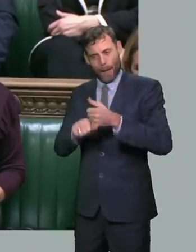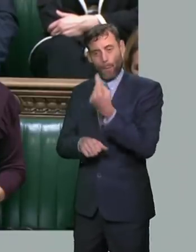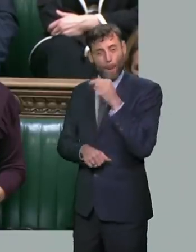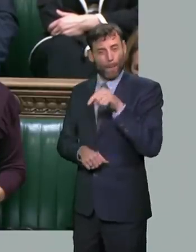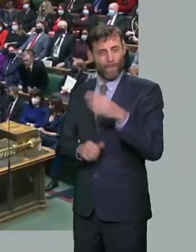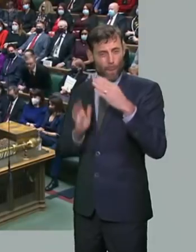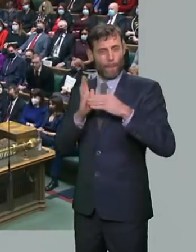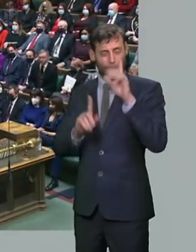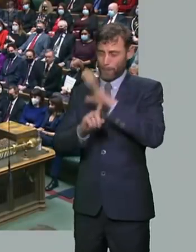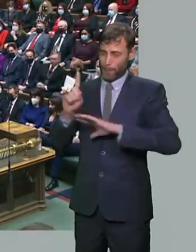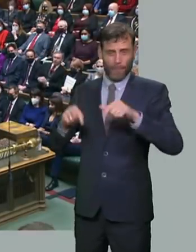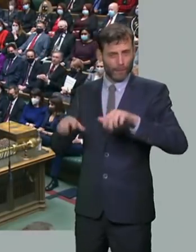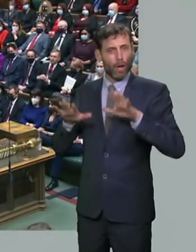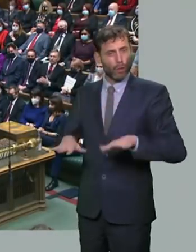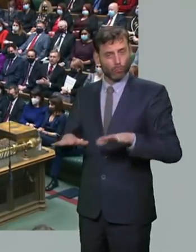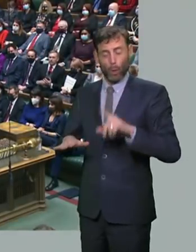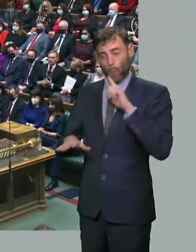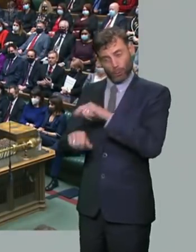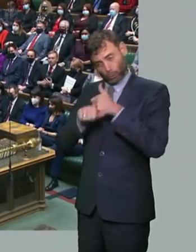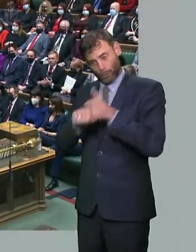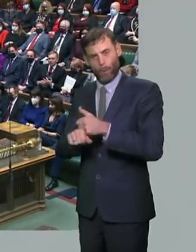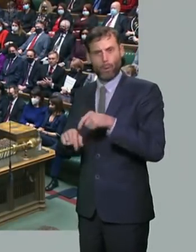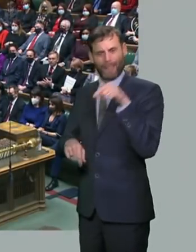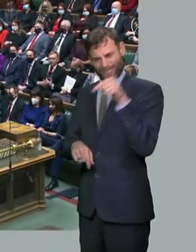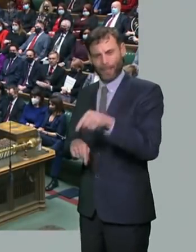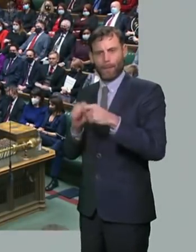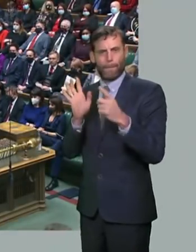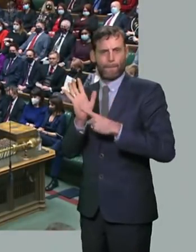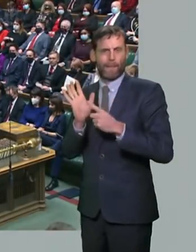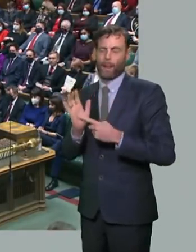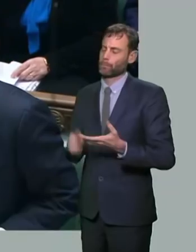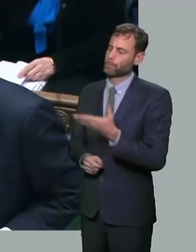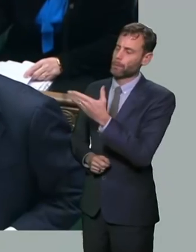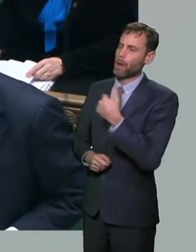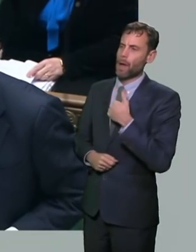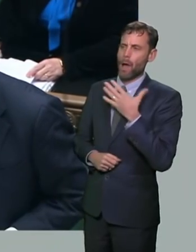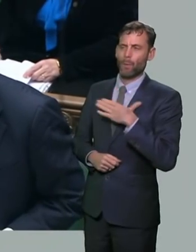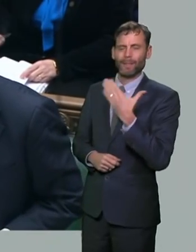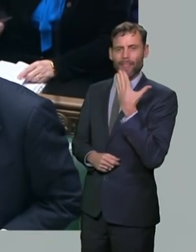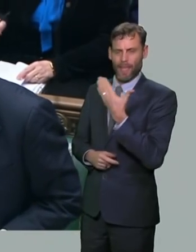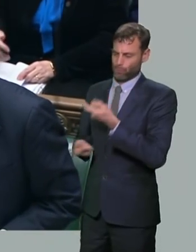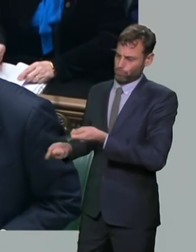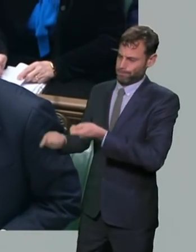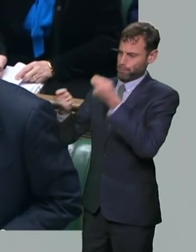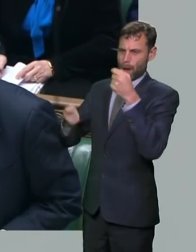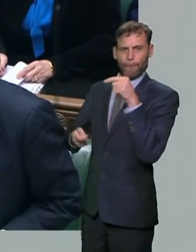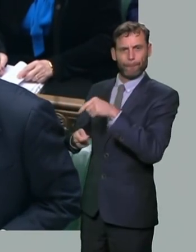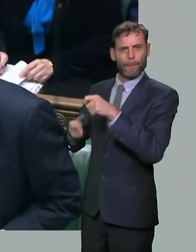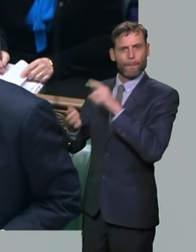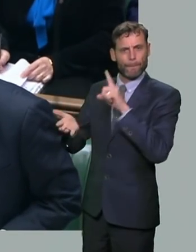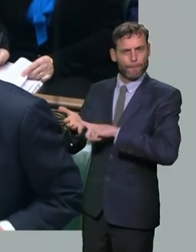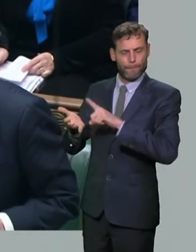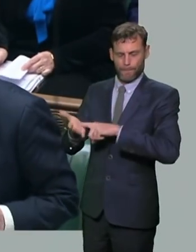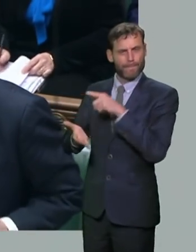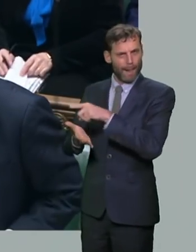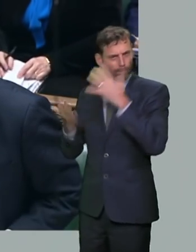give us that? Yeah. Prime Minister. I want to thank the Right Honourable Member for raising this vital issue and for